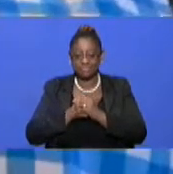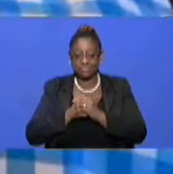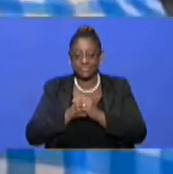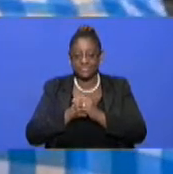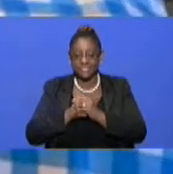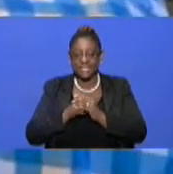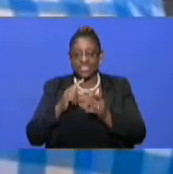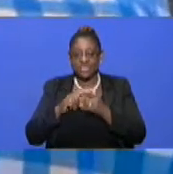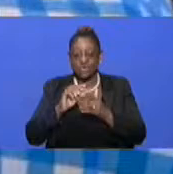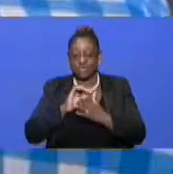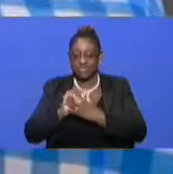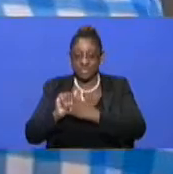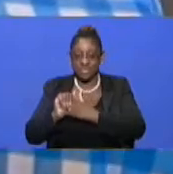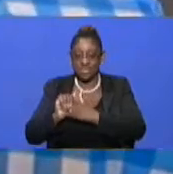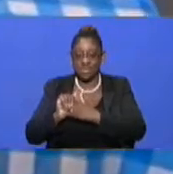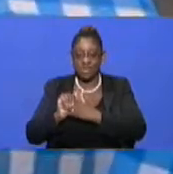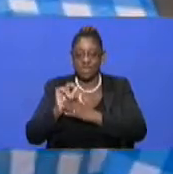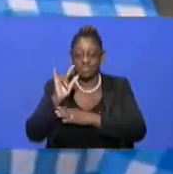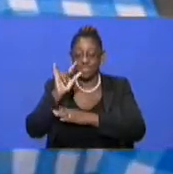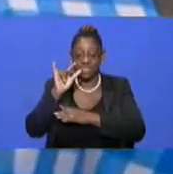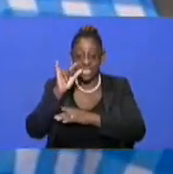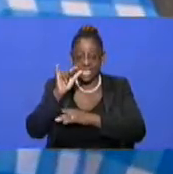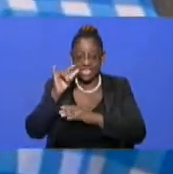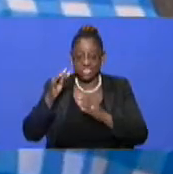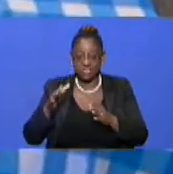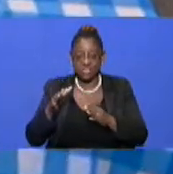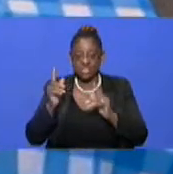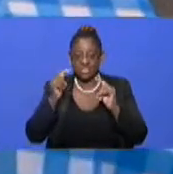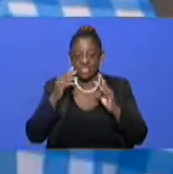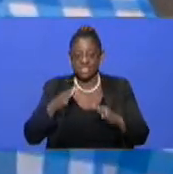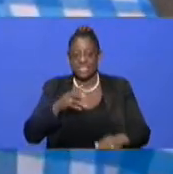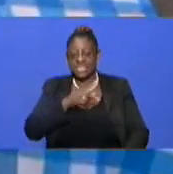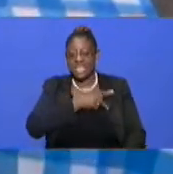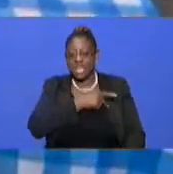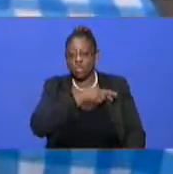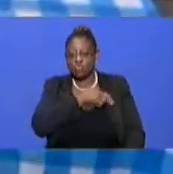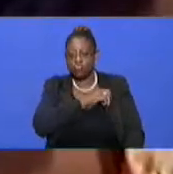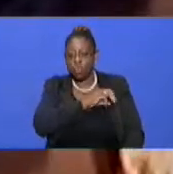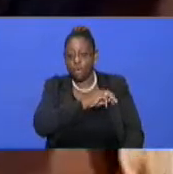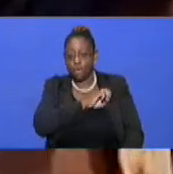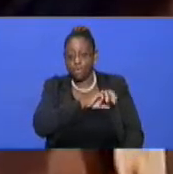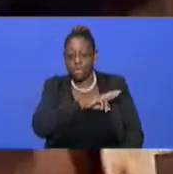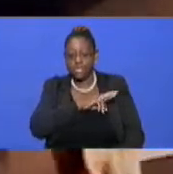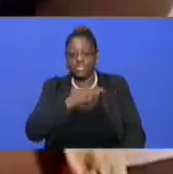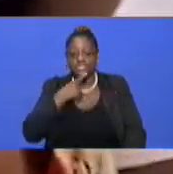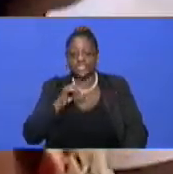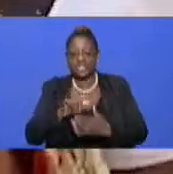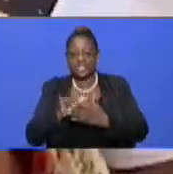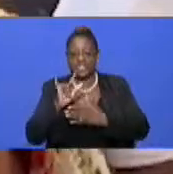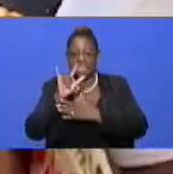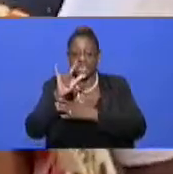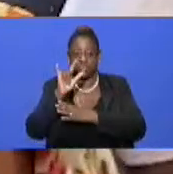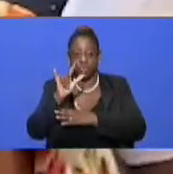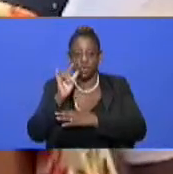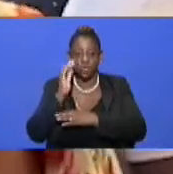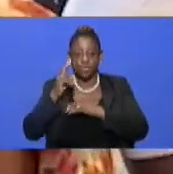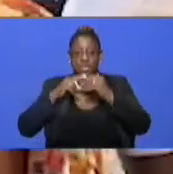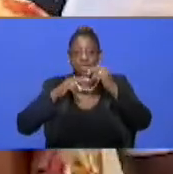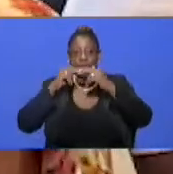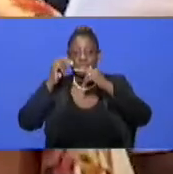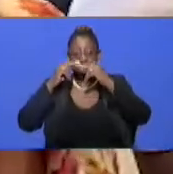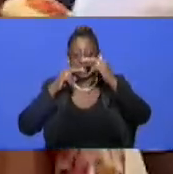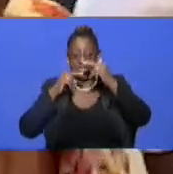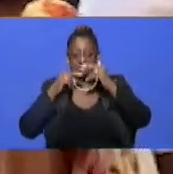Director of Aviation and Deputy Director General of Tourism, Kenneth Romer, says the new airport will be sustainably built and have